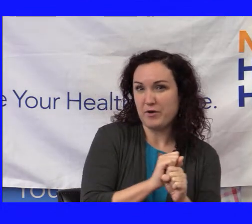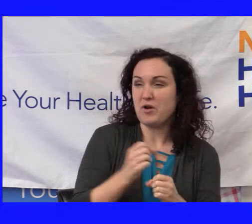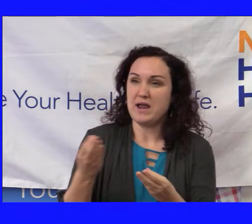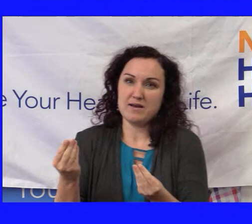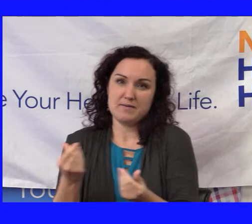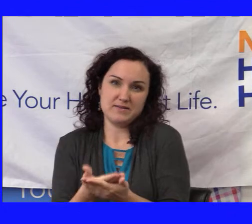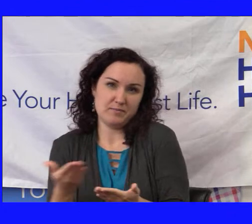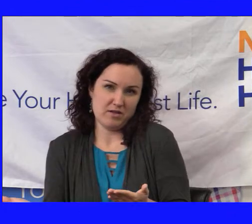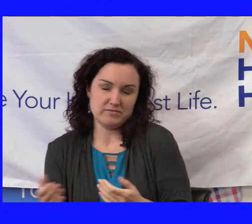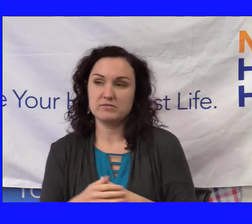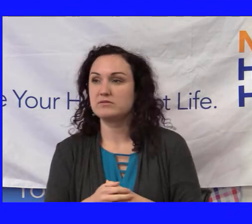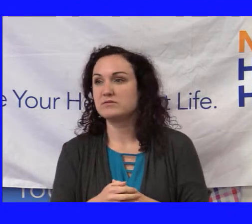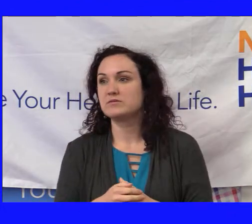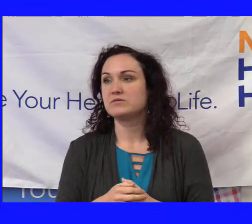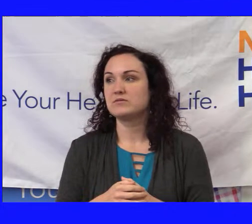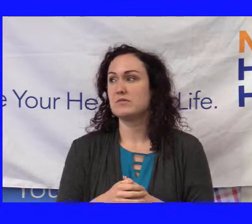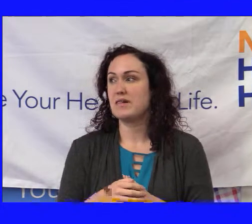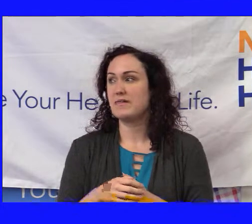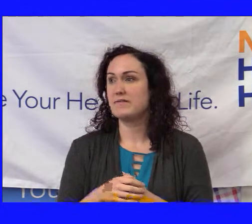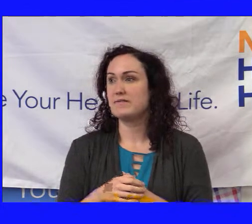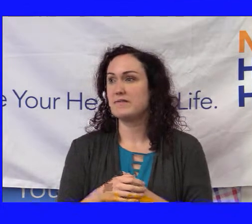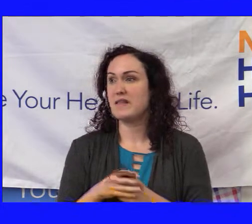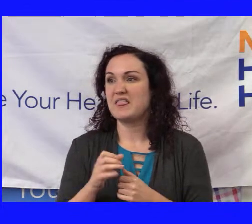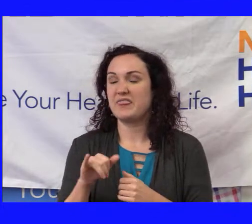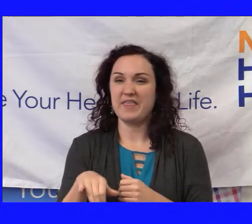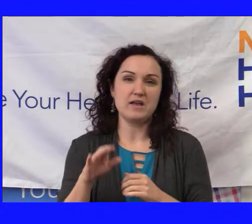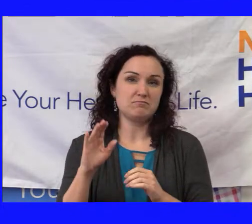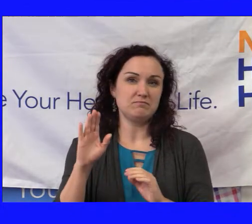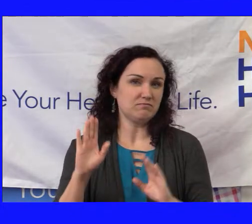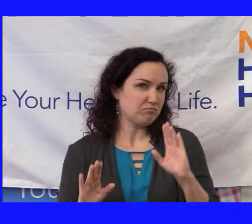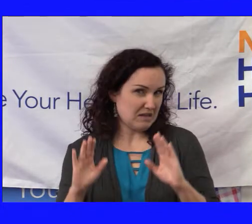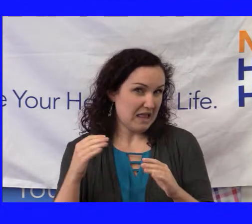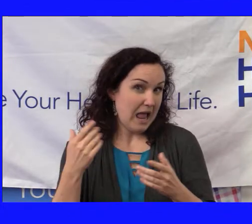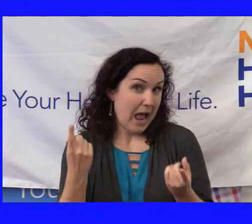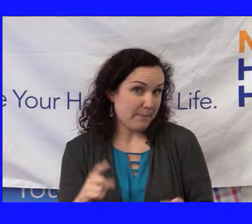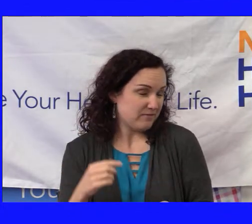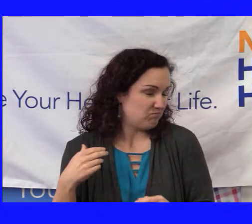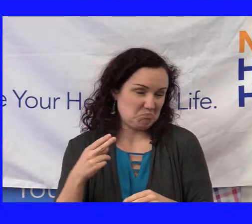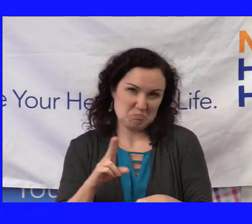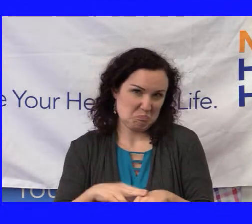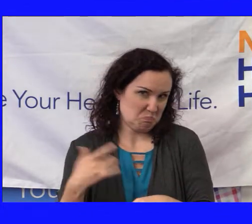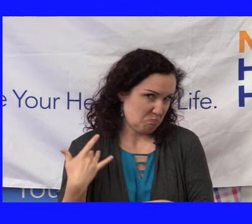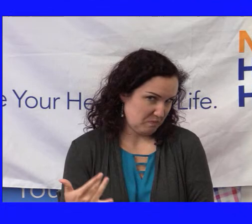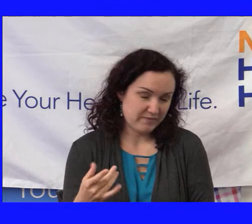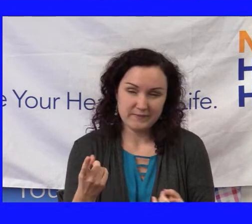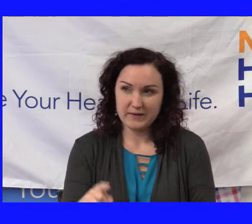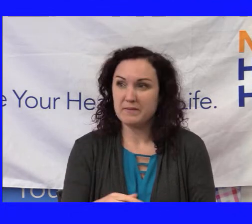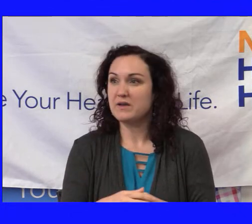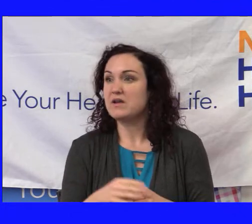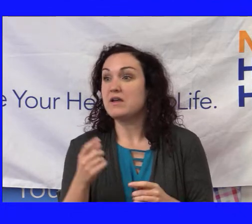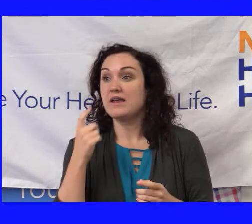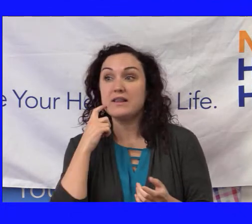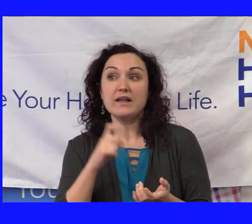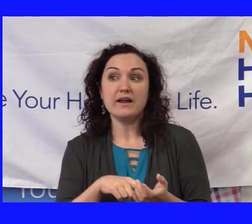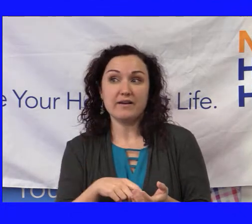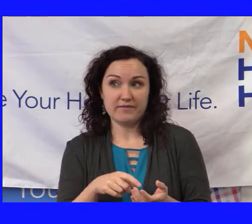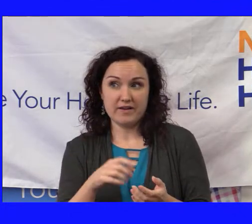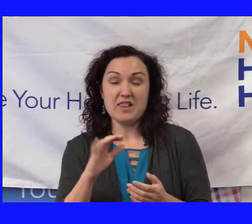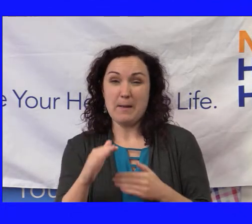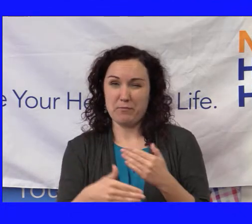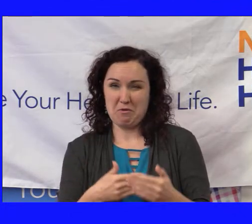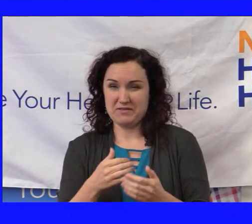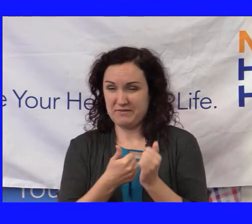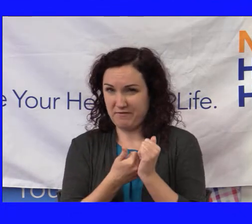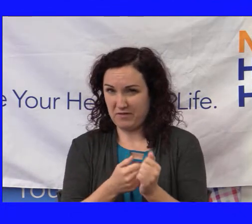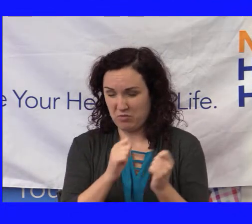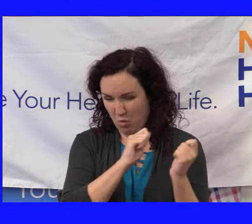The solicitation happens like any normal lump sum bid, and it's identified, and that process